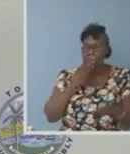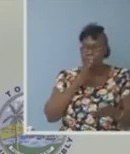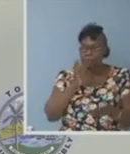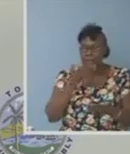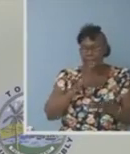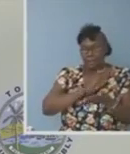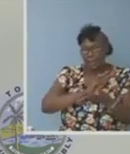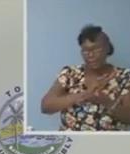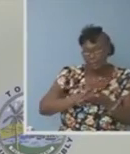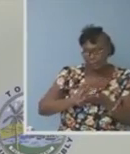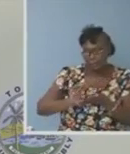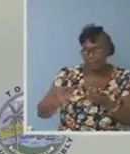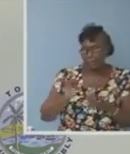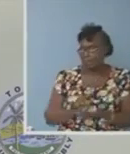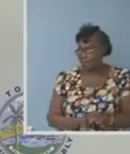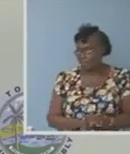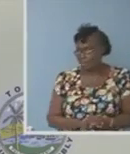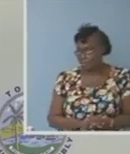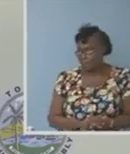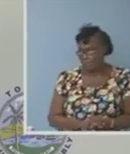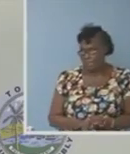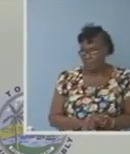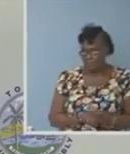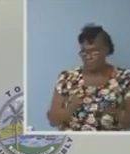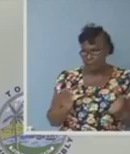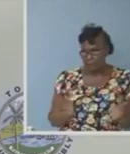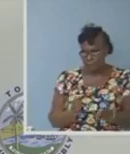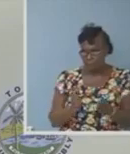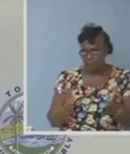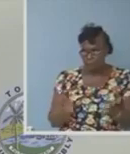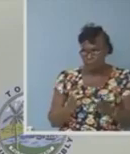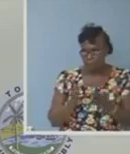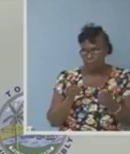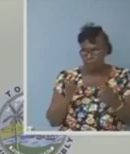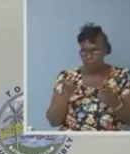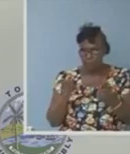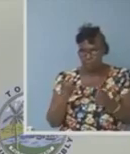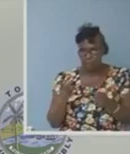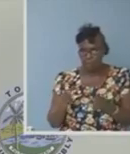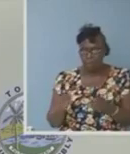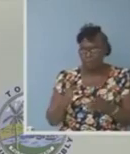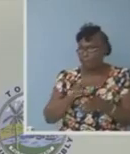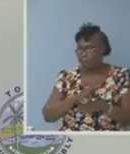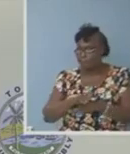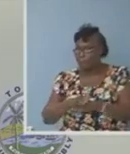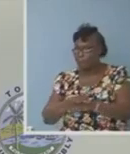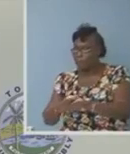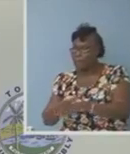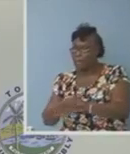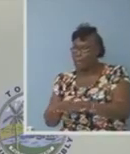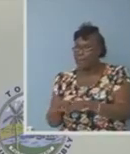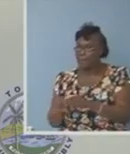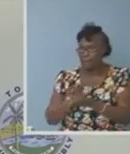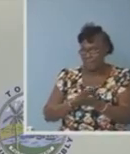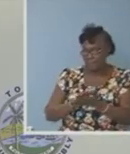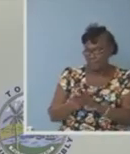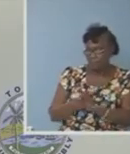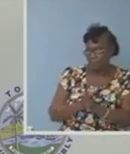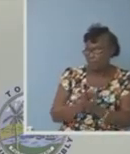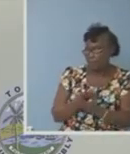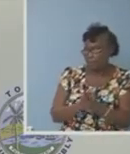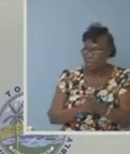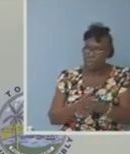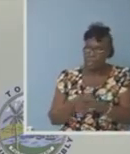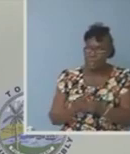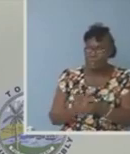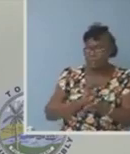referred to all the time. As far as increasing the frequency of sanitization practices at our various schools,